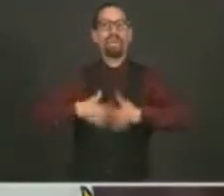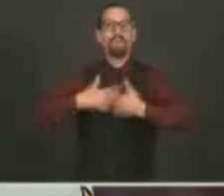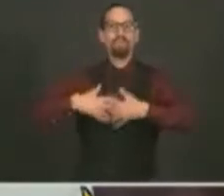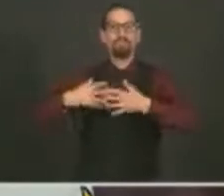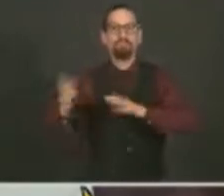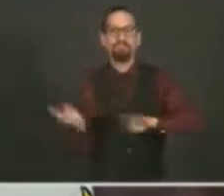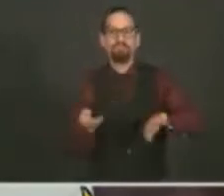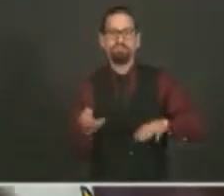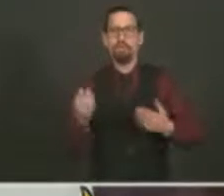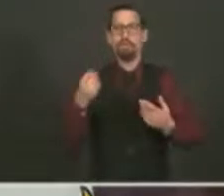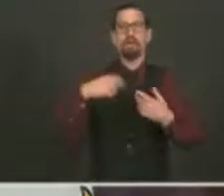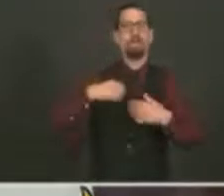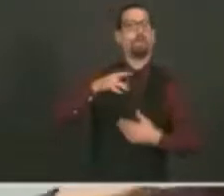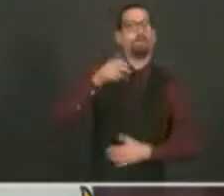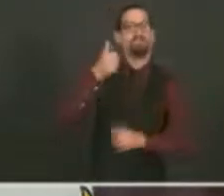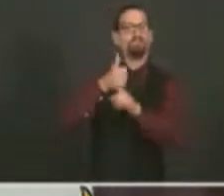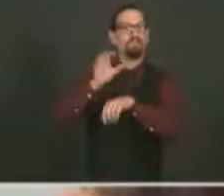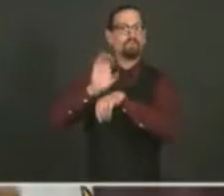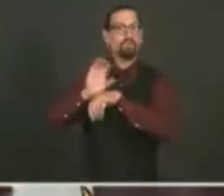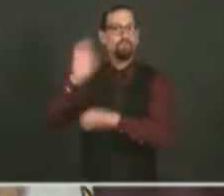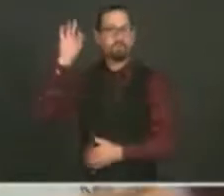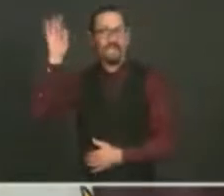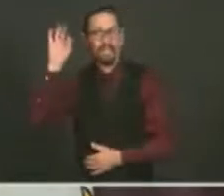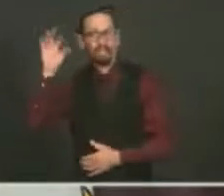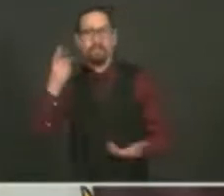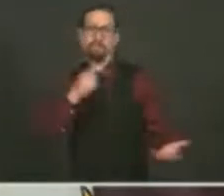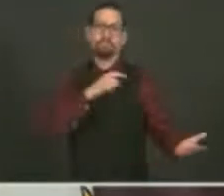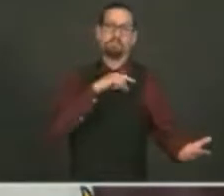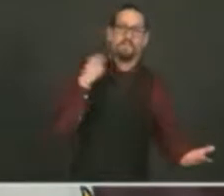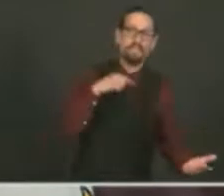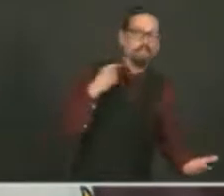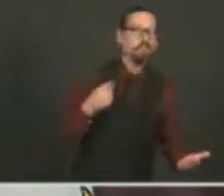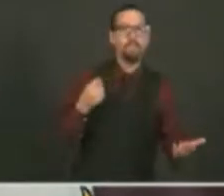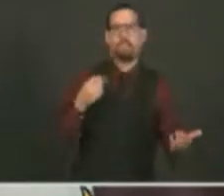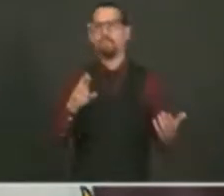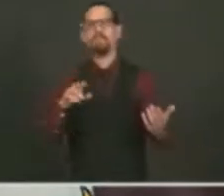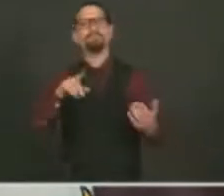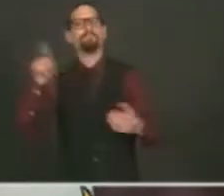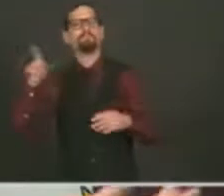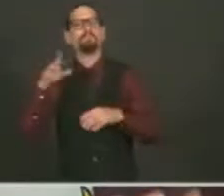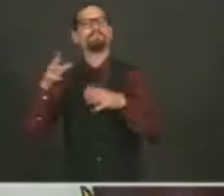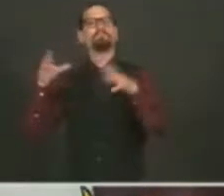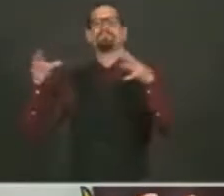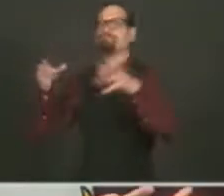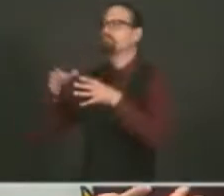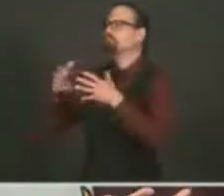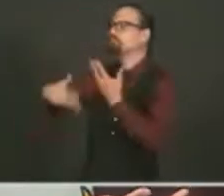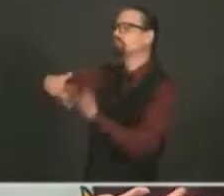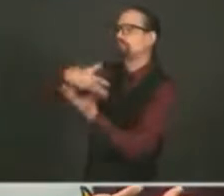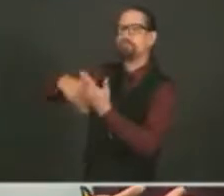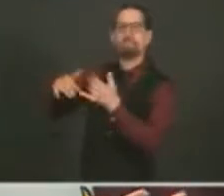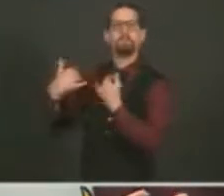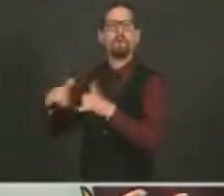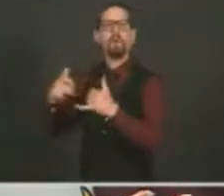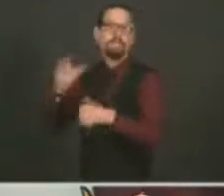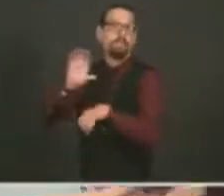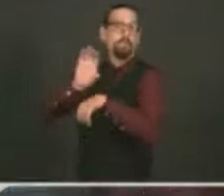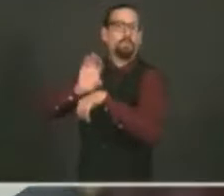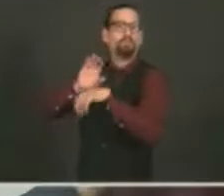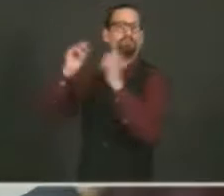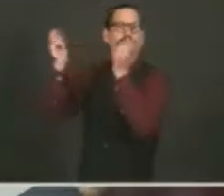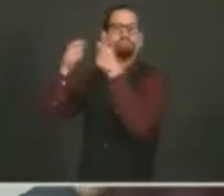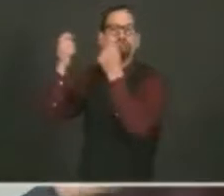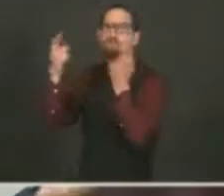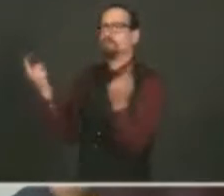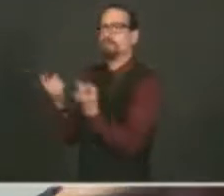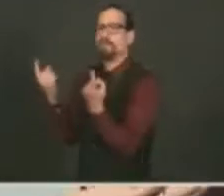clergy, if you went to a party, if you went to a house party or a church party or some kind of gathering